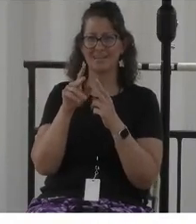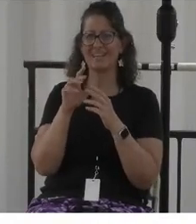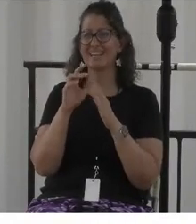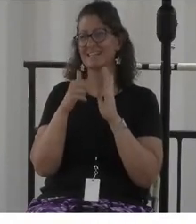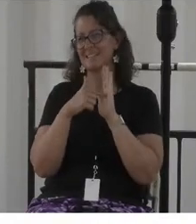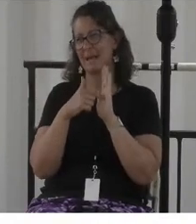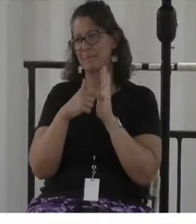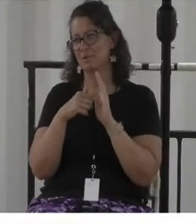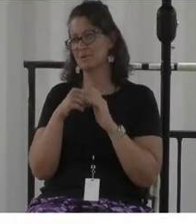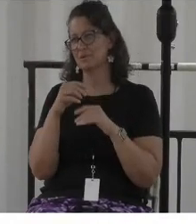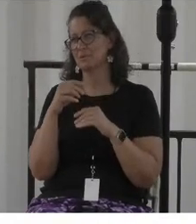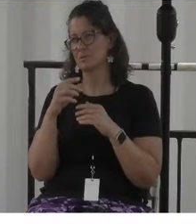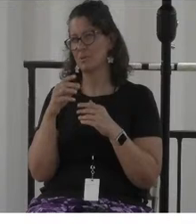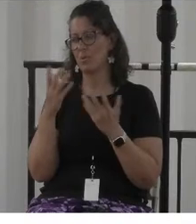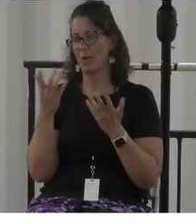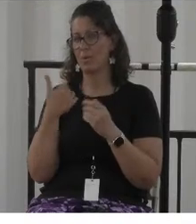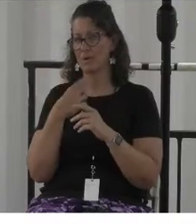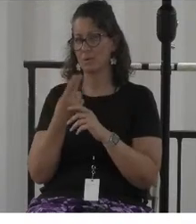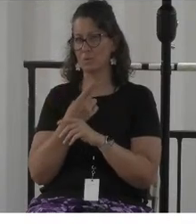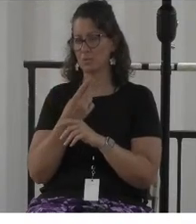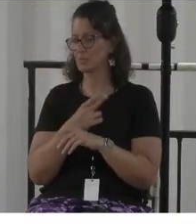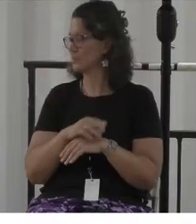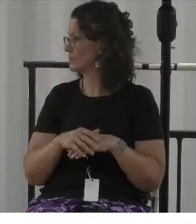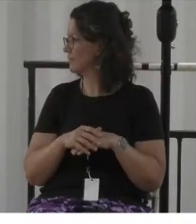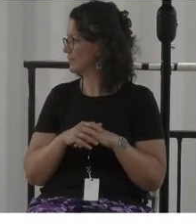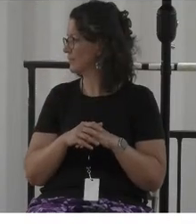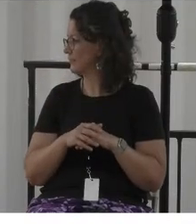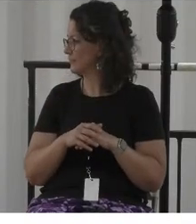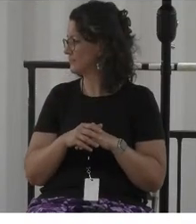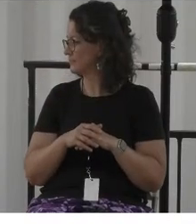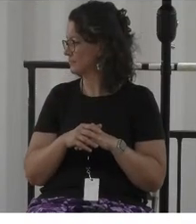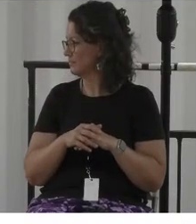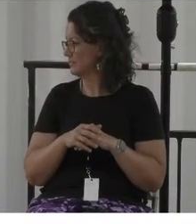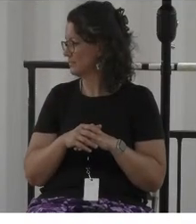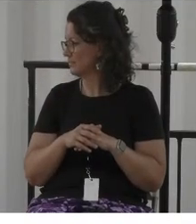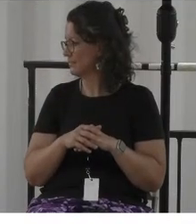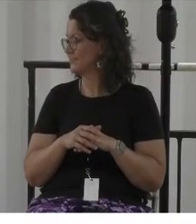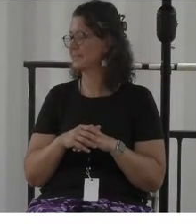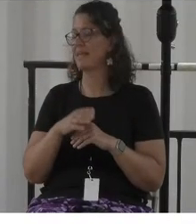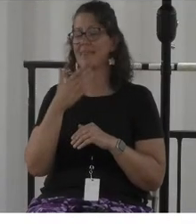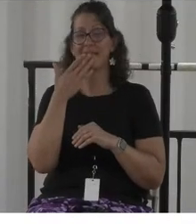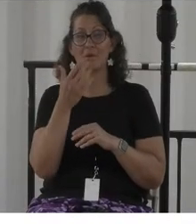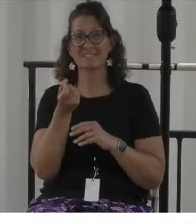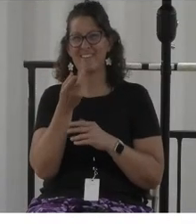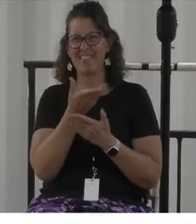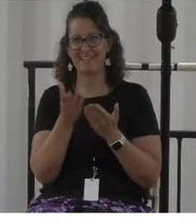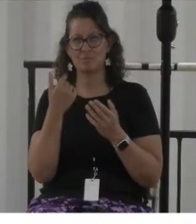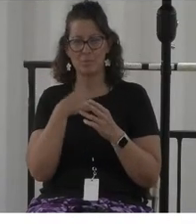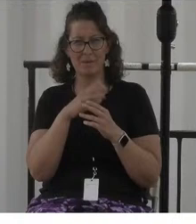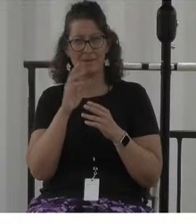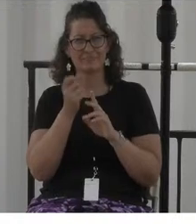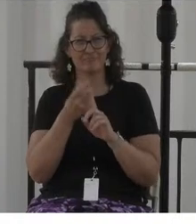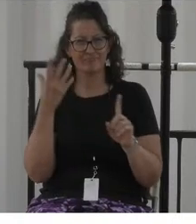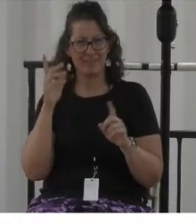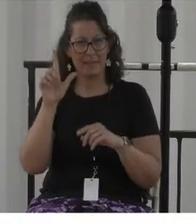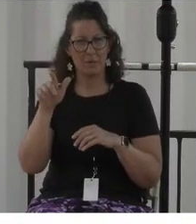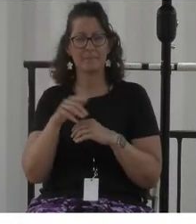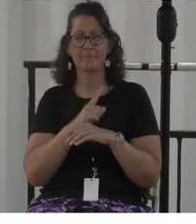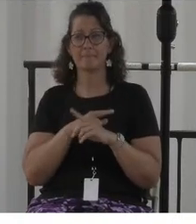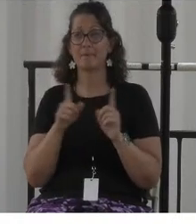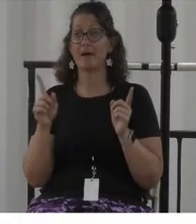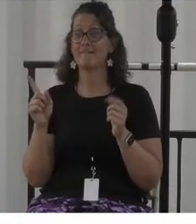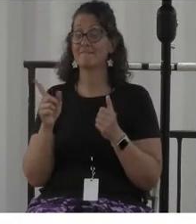for. Thanks, Gustavo. There's a number of things that we're going to return to there. But first thing, Jess, how about